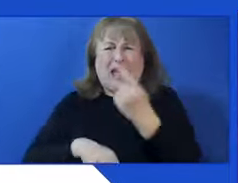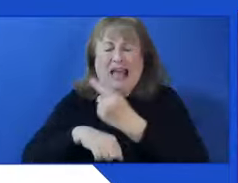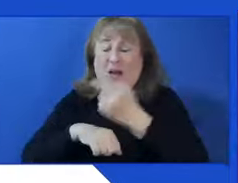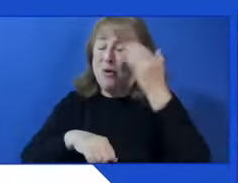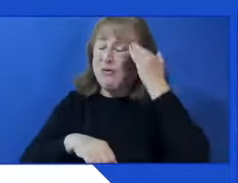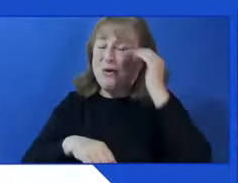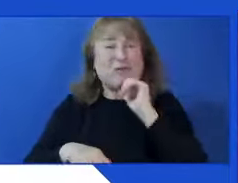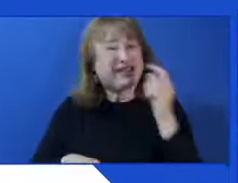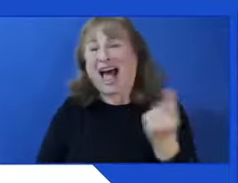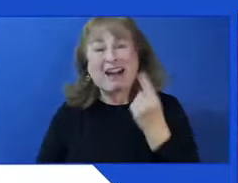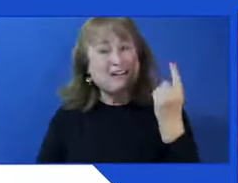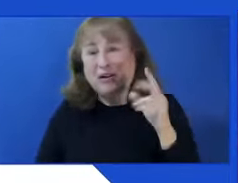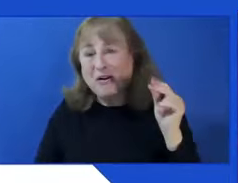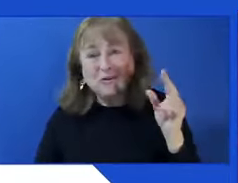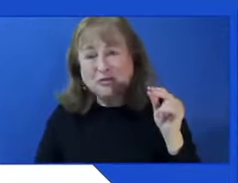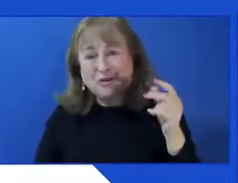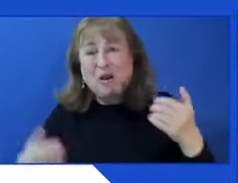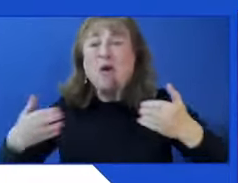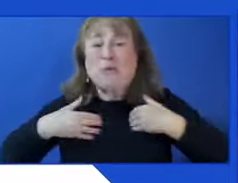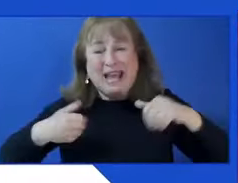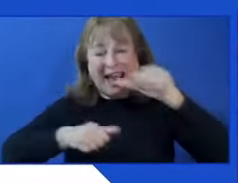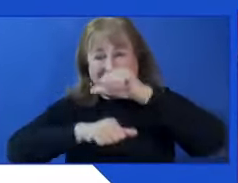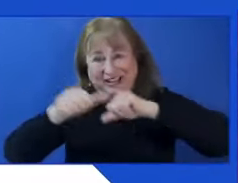not alone because we have each other.